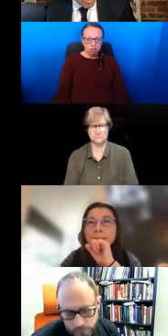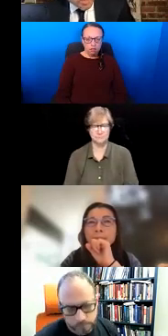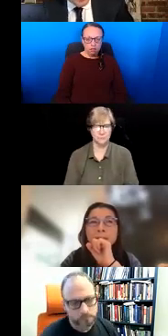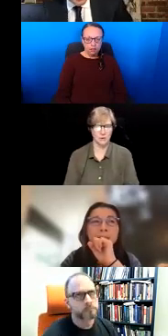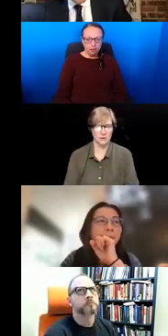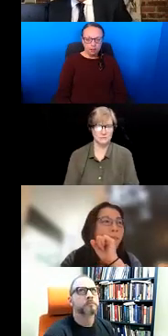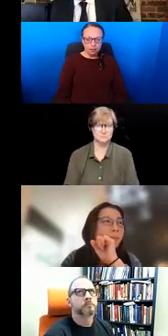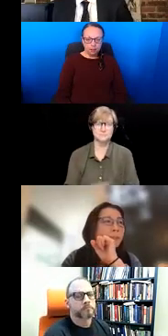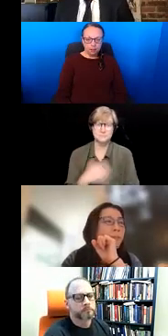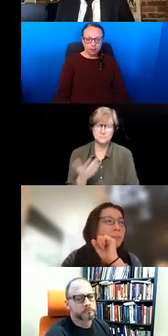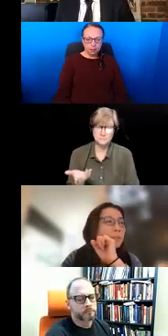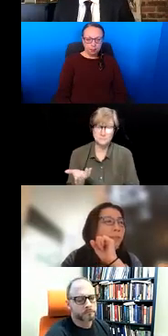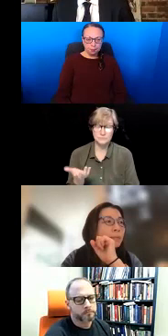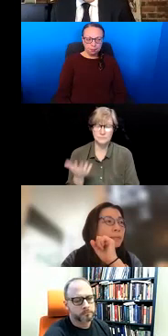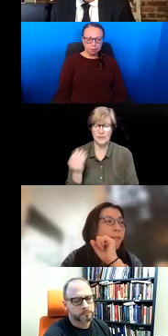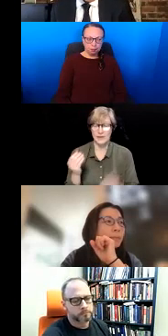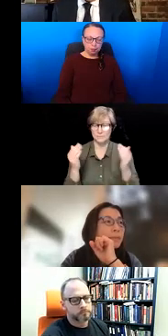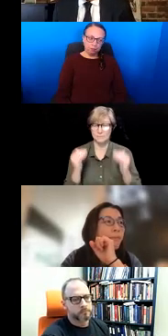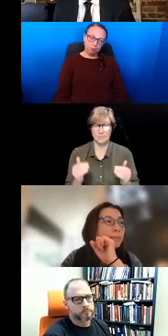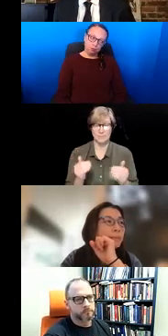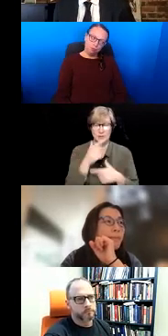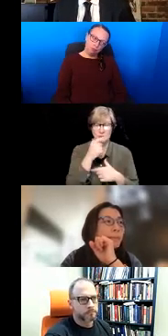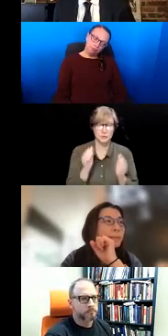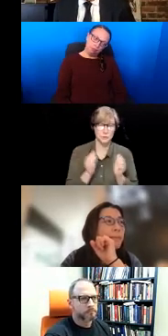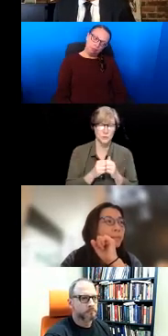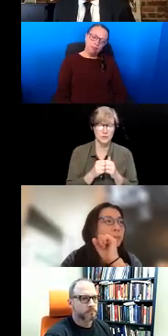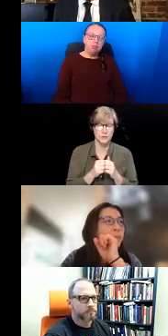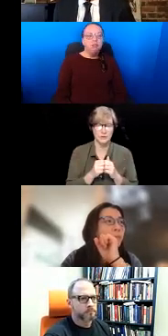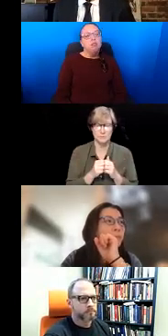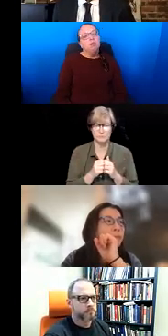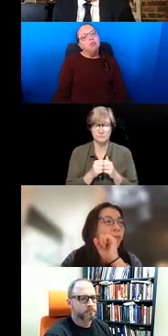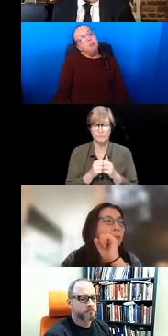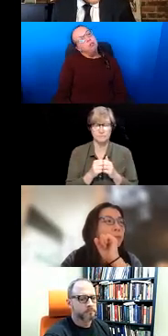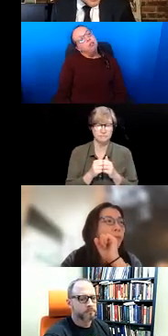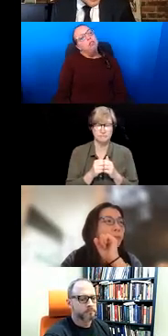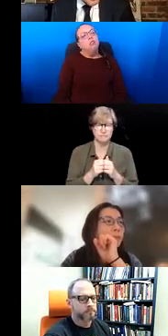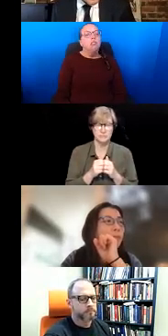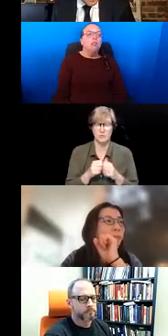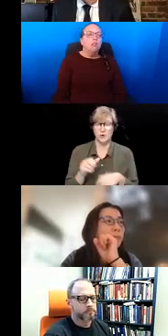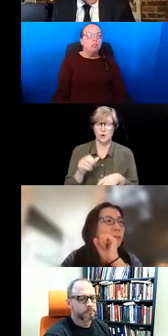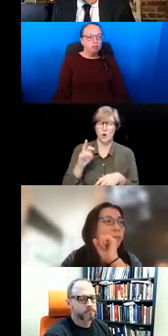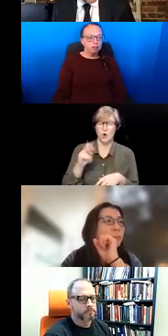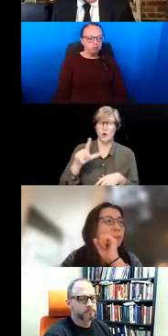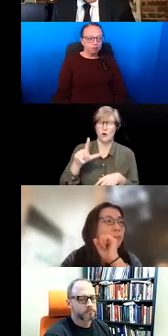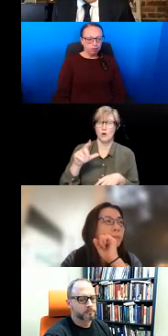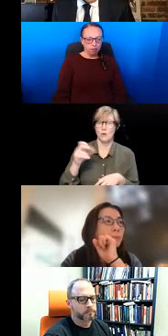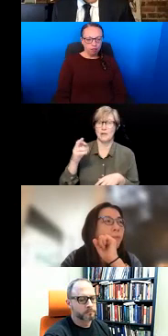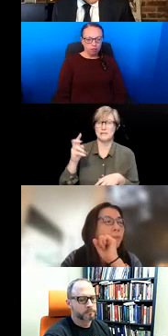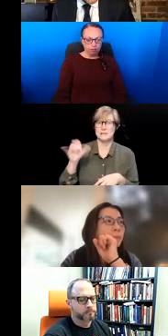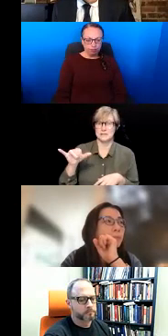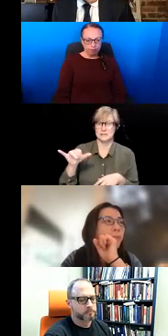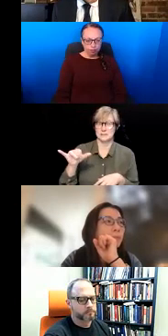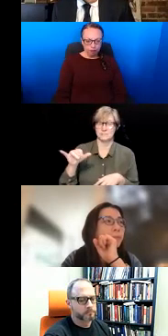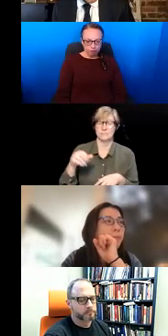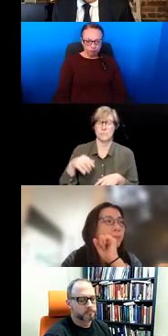We're also interested in factors related to cortical plasticity itself, and whether